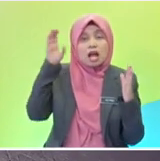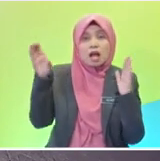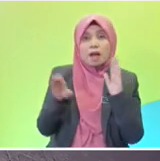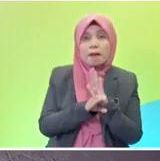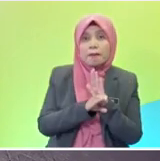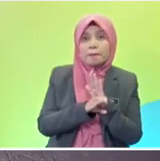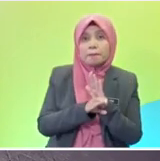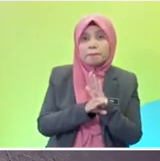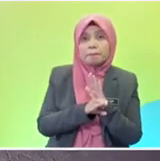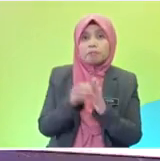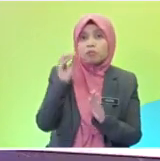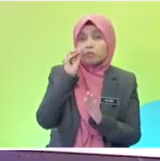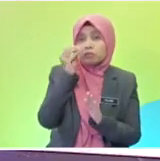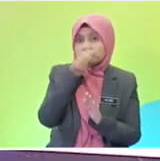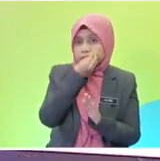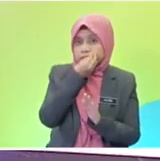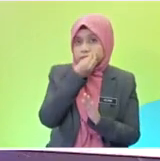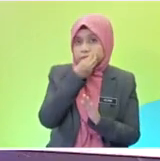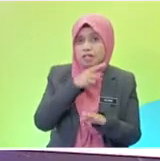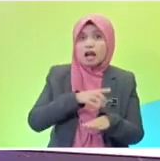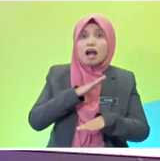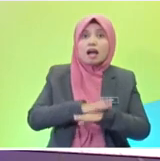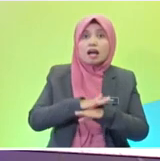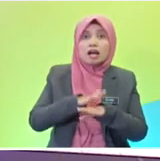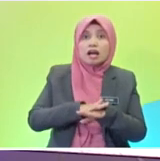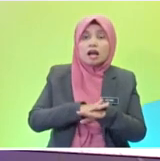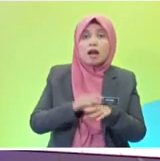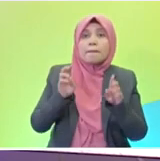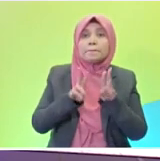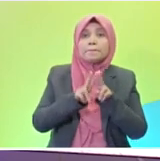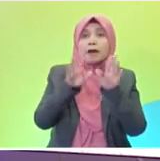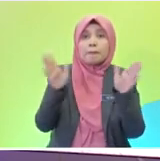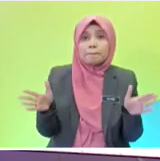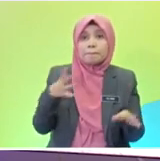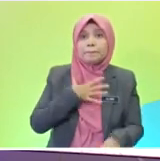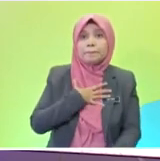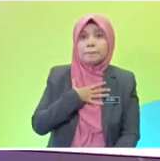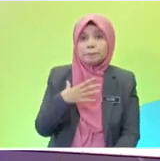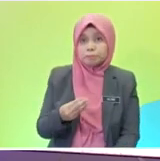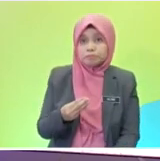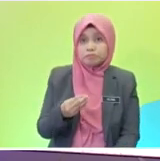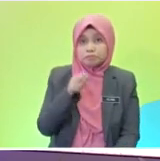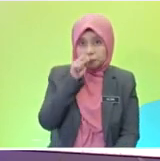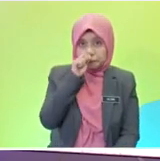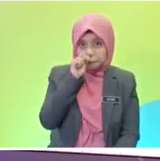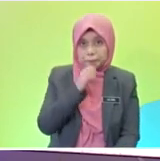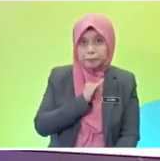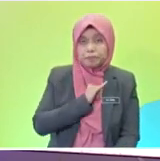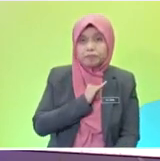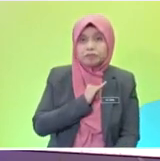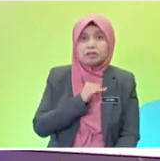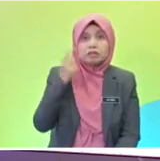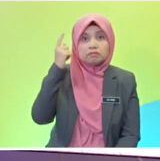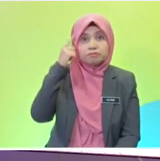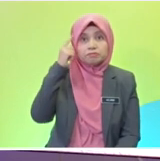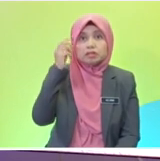flowers here on the whiteboard. Okay, I want you to guess, okay? I'm thinking of a flower. All right. That